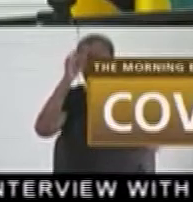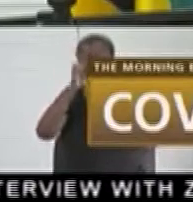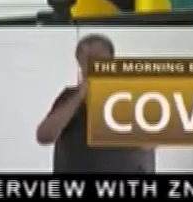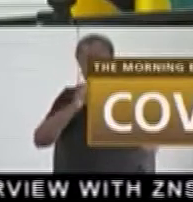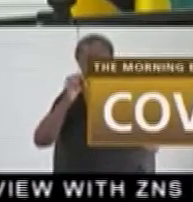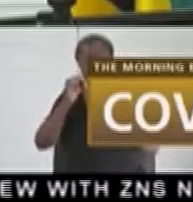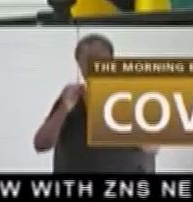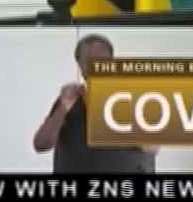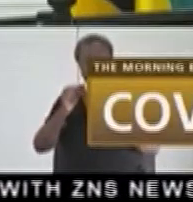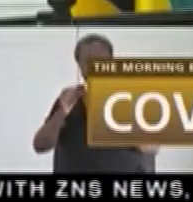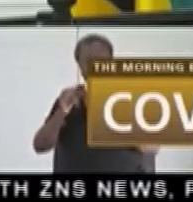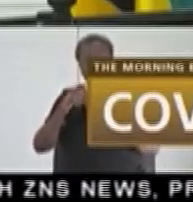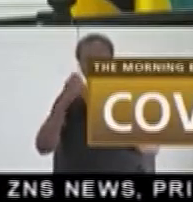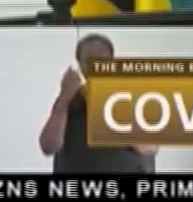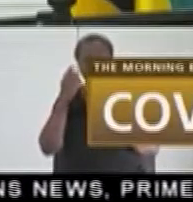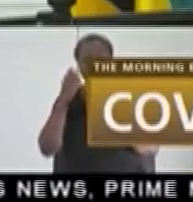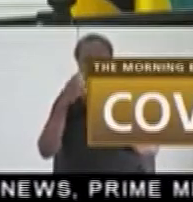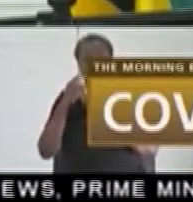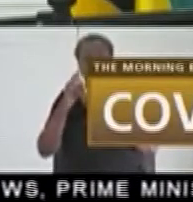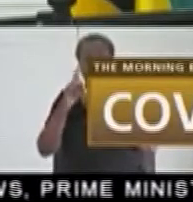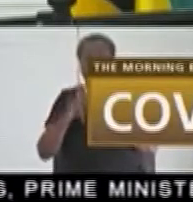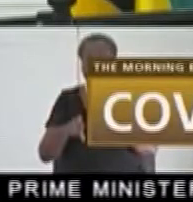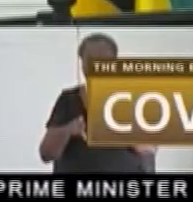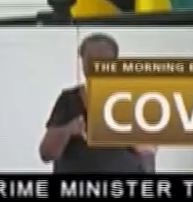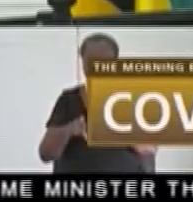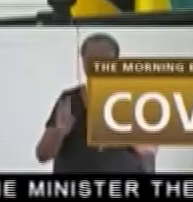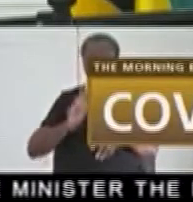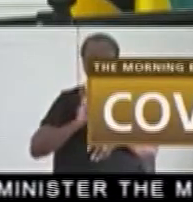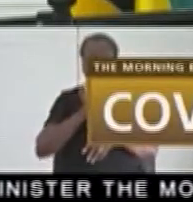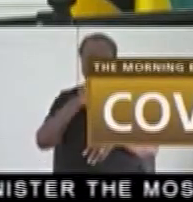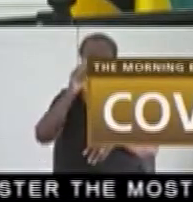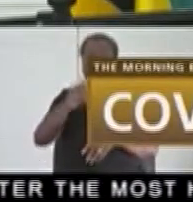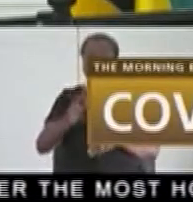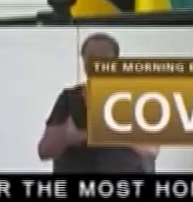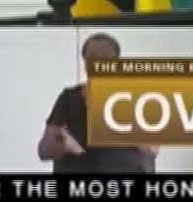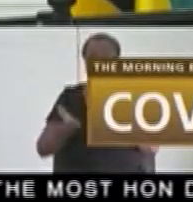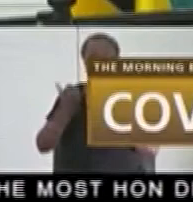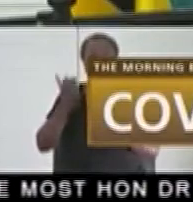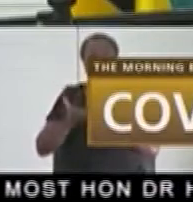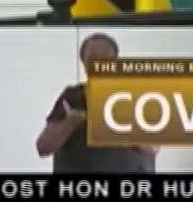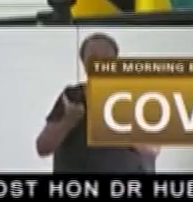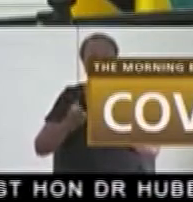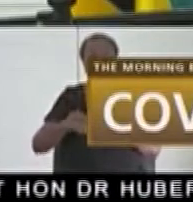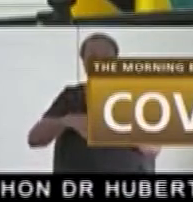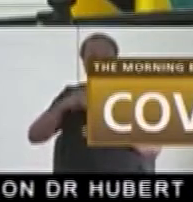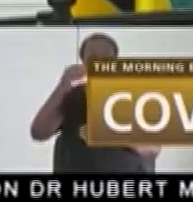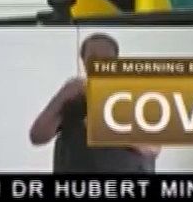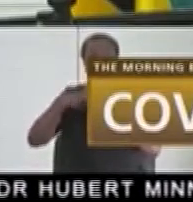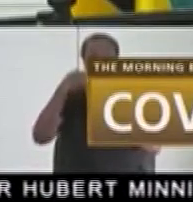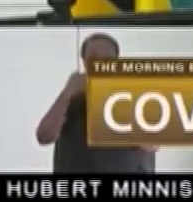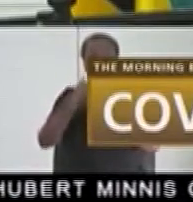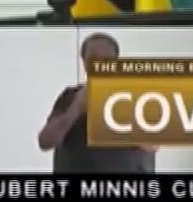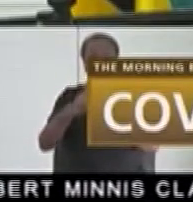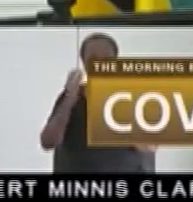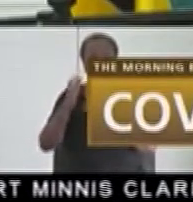symptomatic, or suspect cases. So we must balance our outreach community